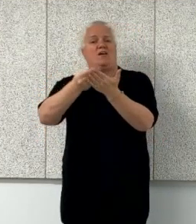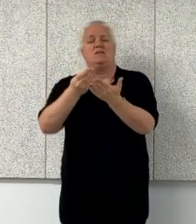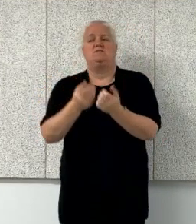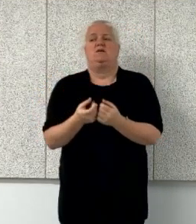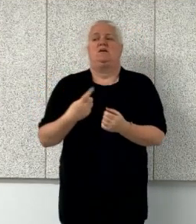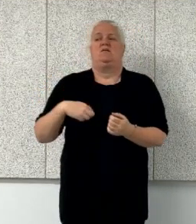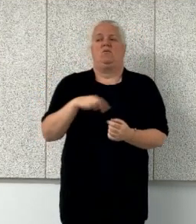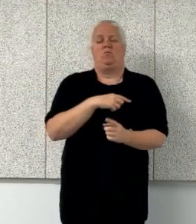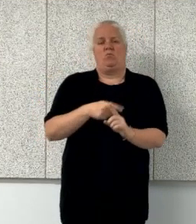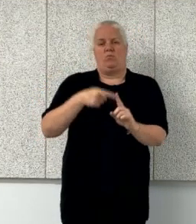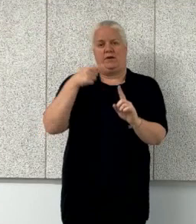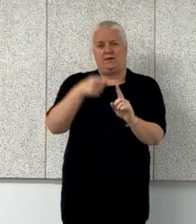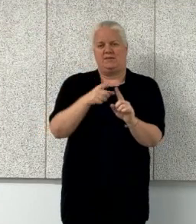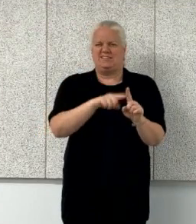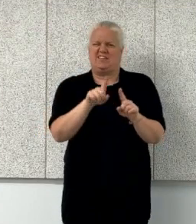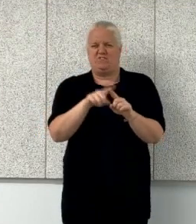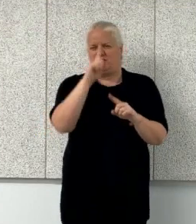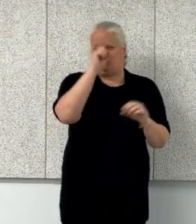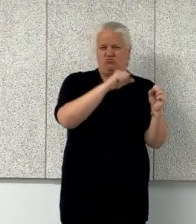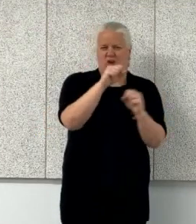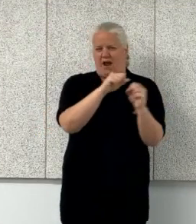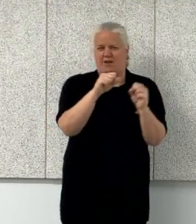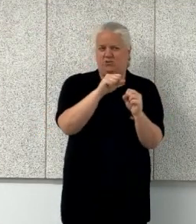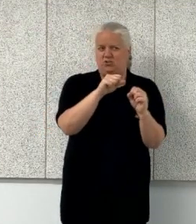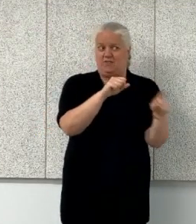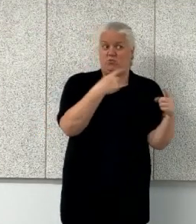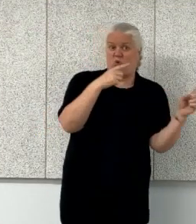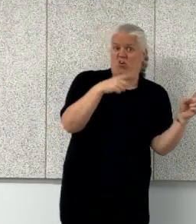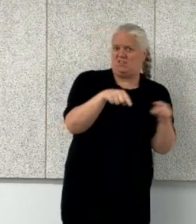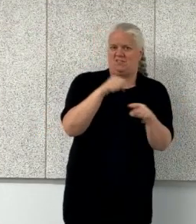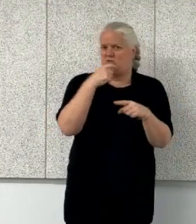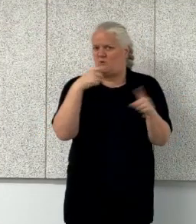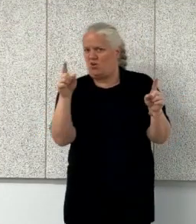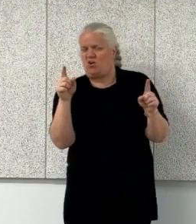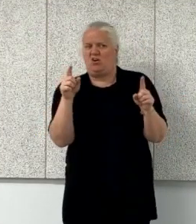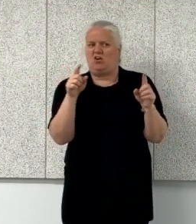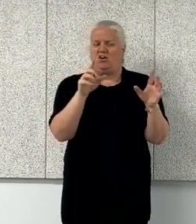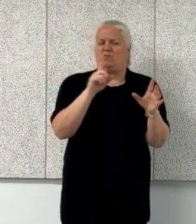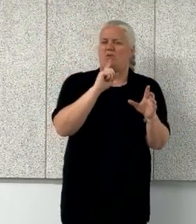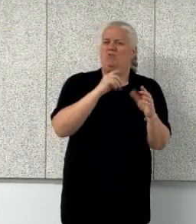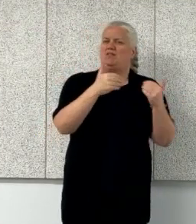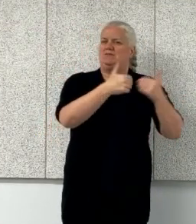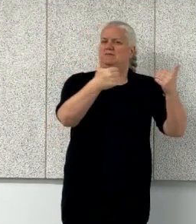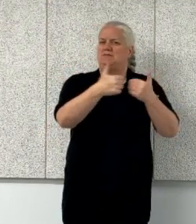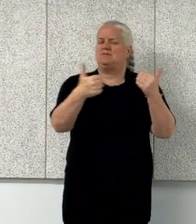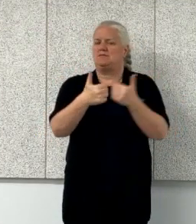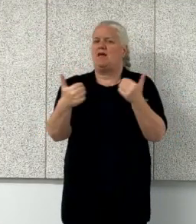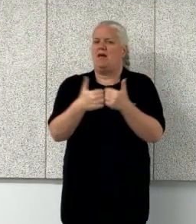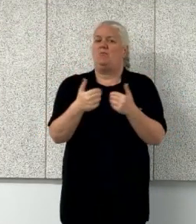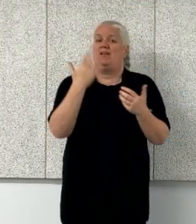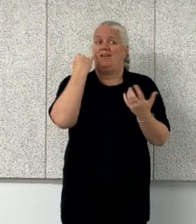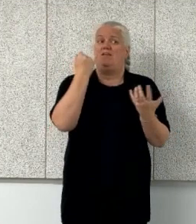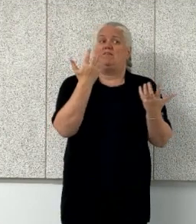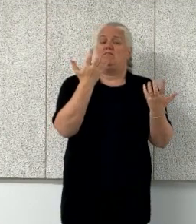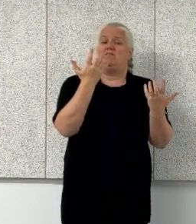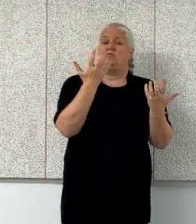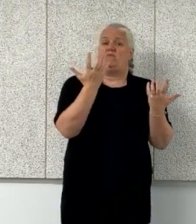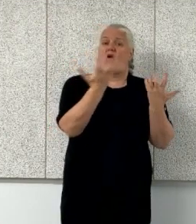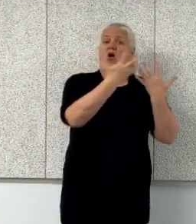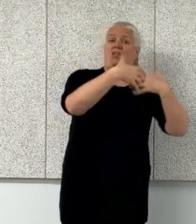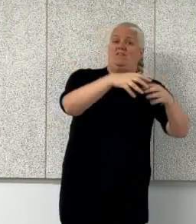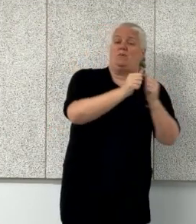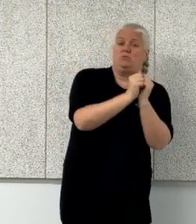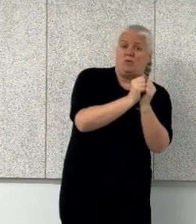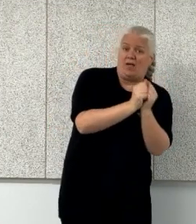talking about like the effectiveness of tactics. Ellie's absolutely right. Like that one thing alone does not work. As a piece of a strategy that is supported all year long, yes,